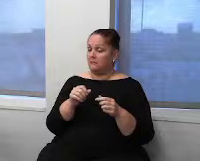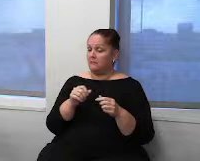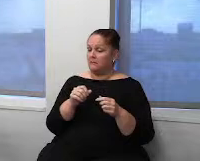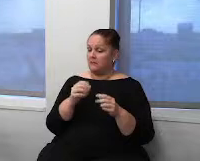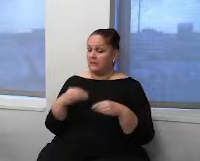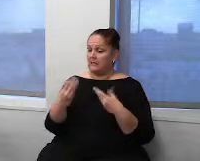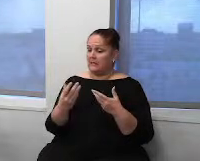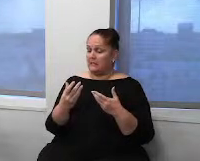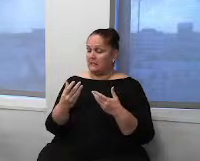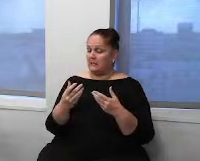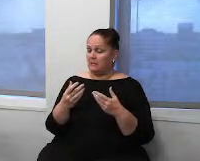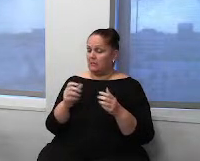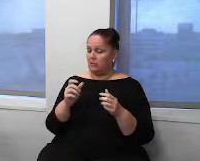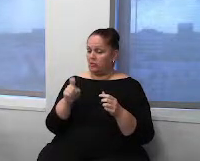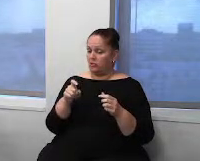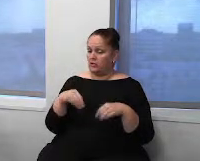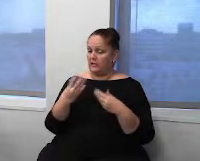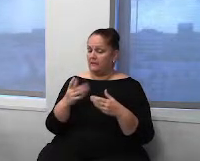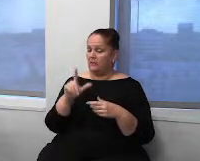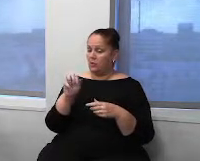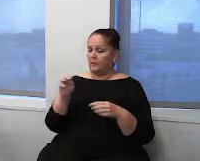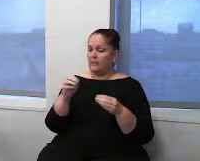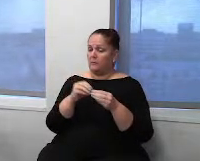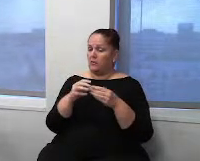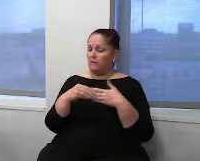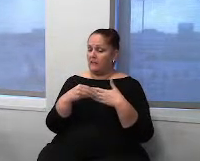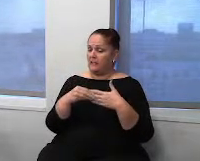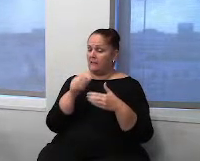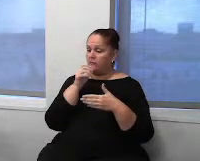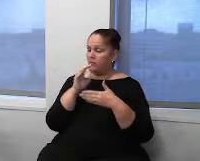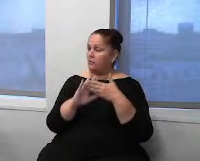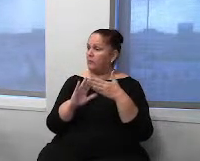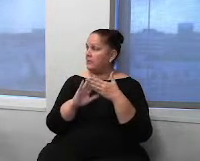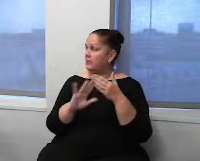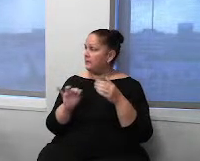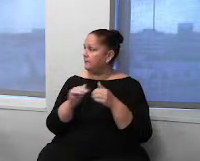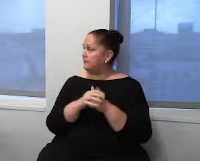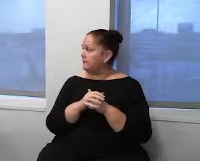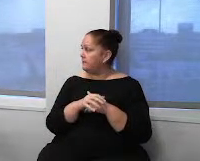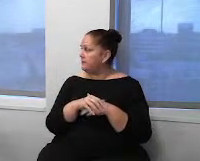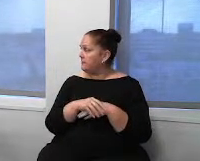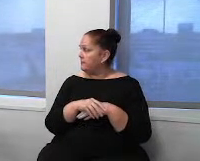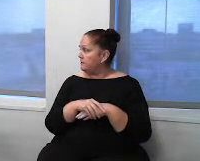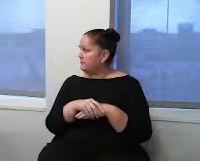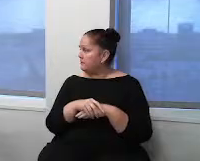intended or are intended to give LUMA more flexibility in operating the grid, right?